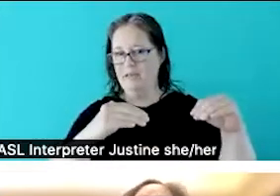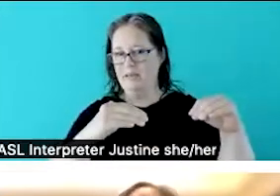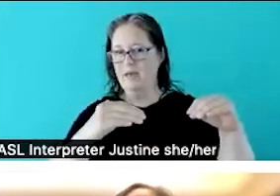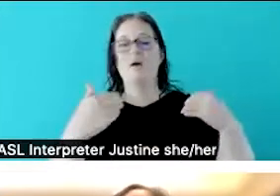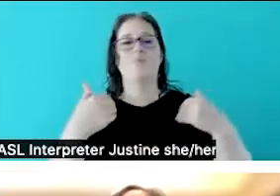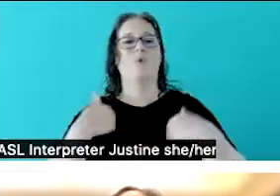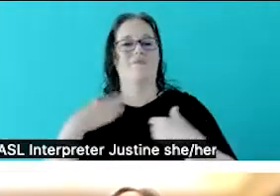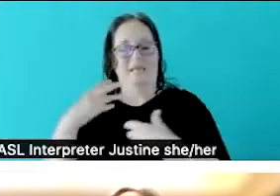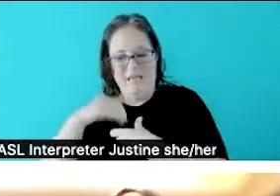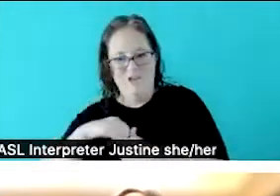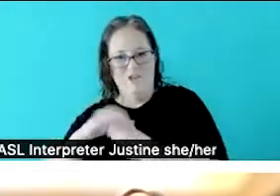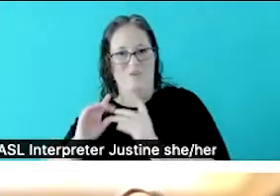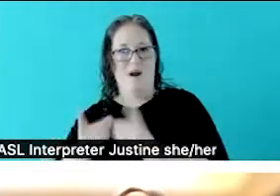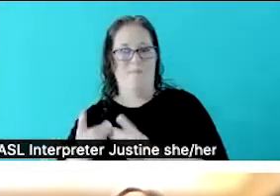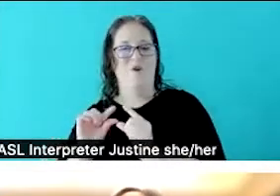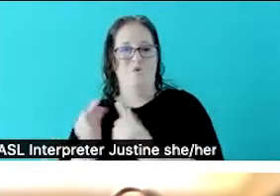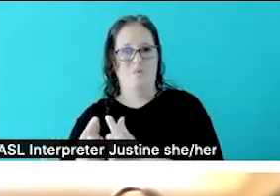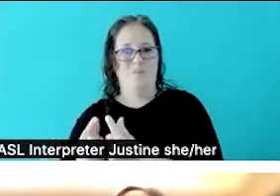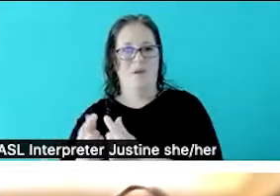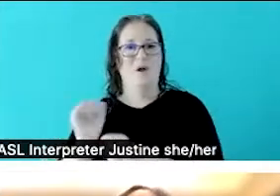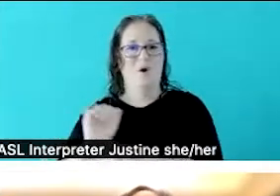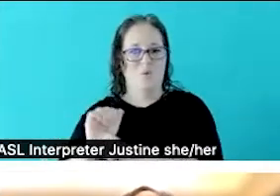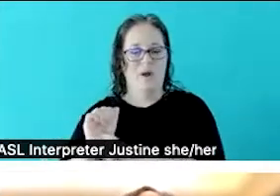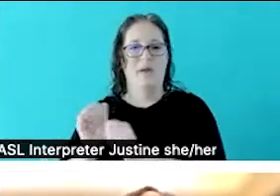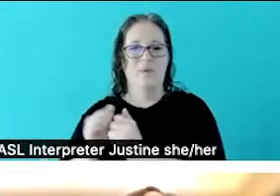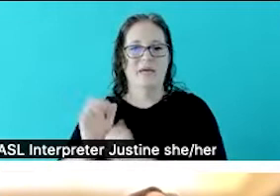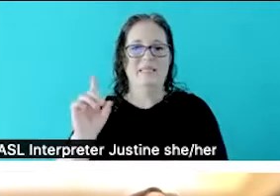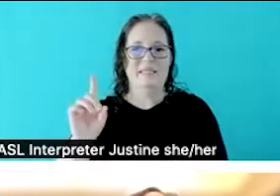interdepartmental group working on DEI and accessibility